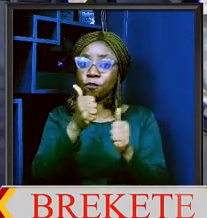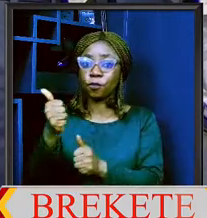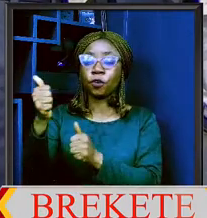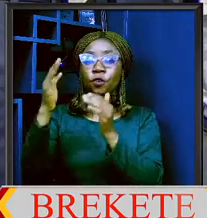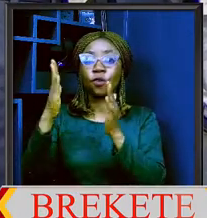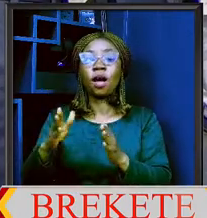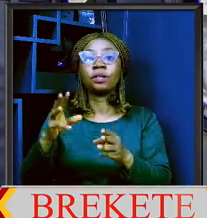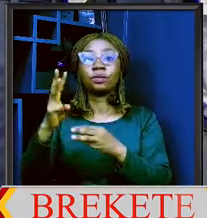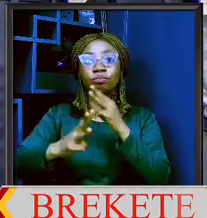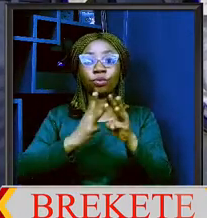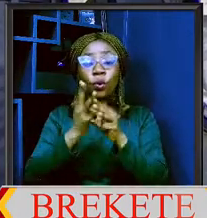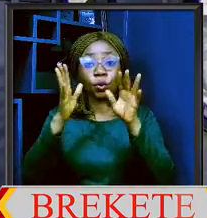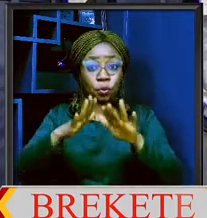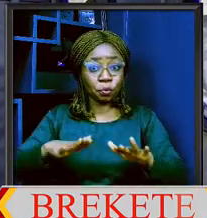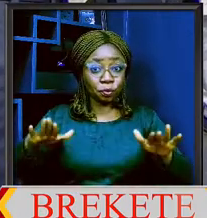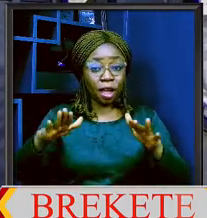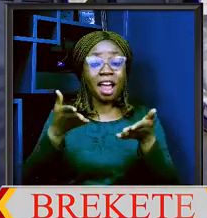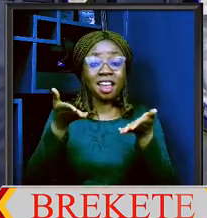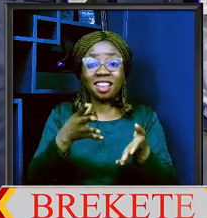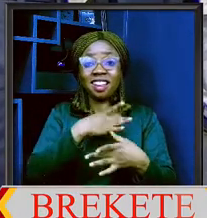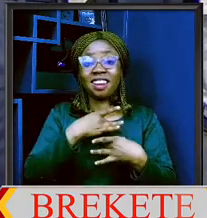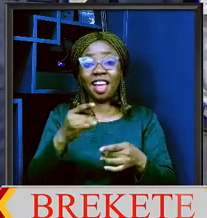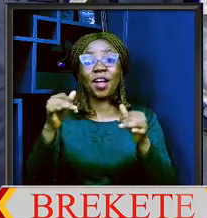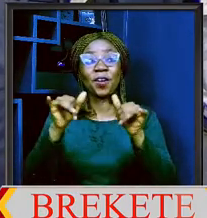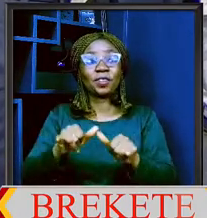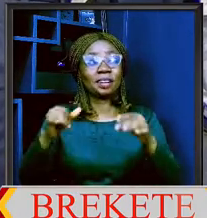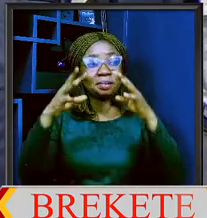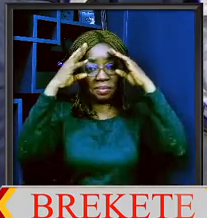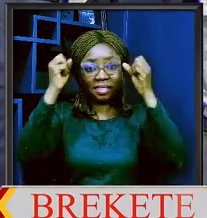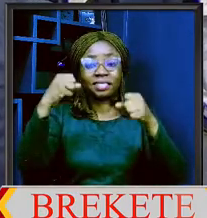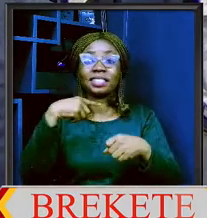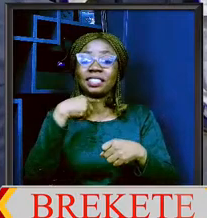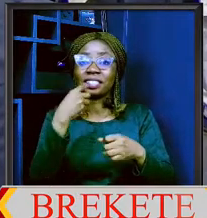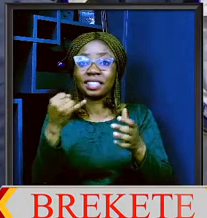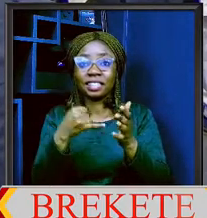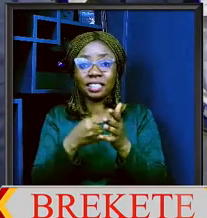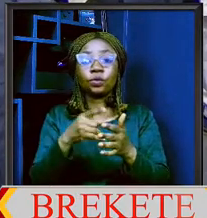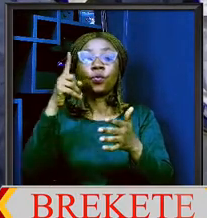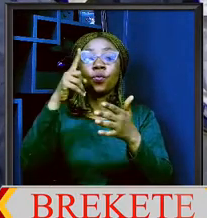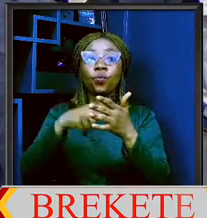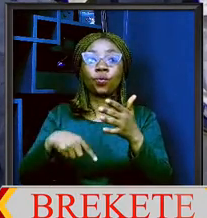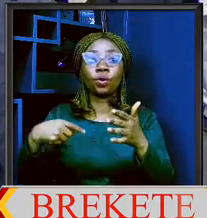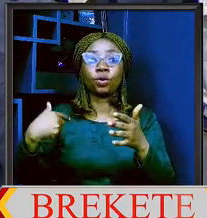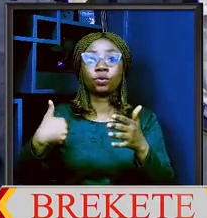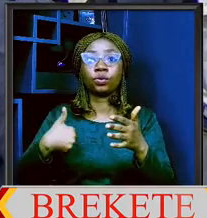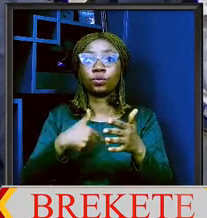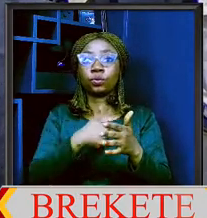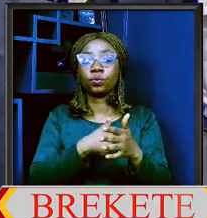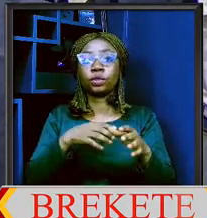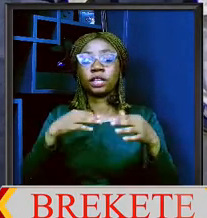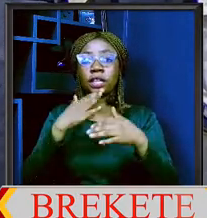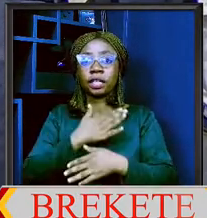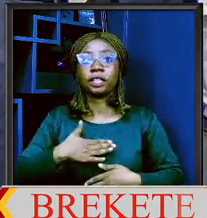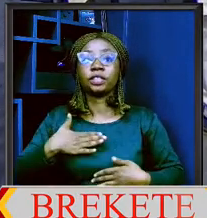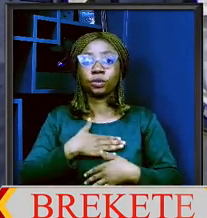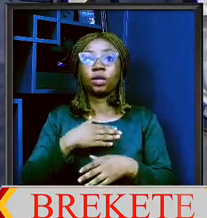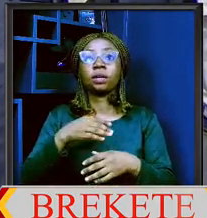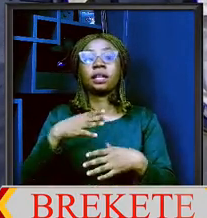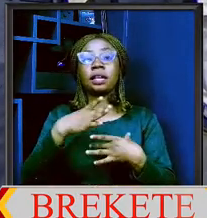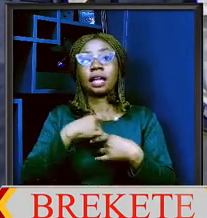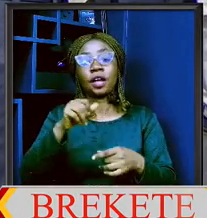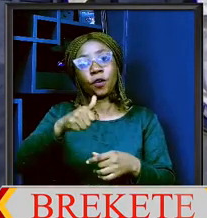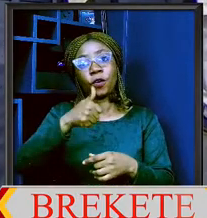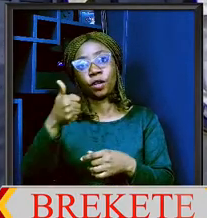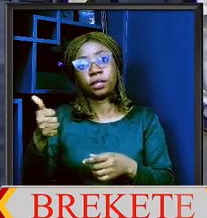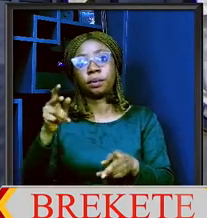worldwide here like uh ordinary president has always said it what we enjoy unlike other radio and television stations is